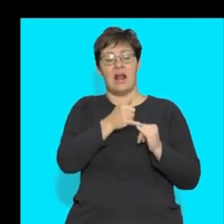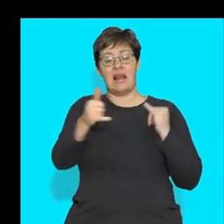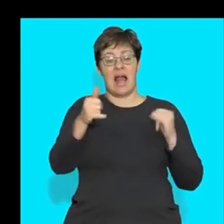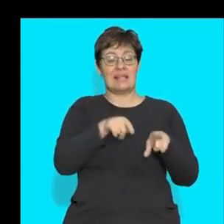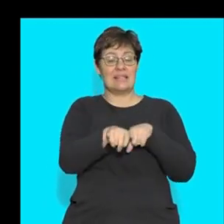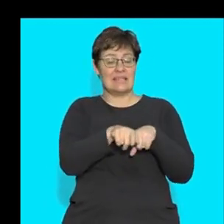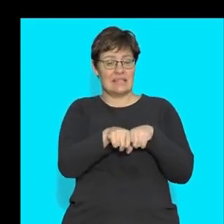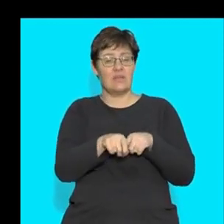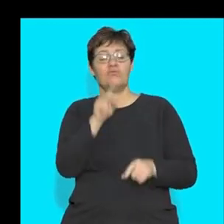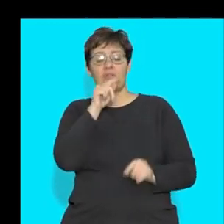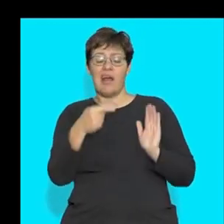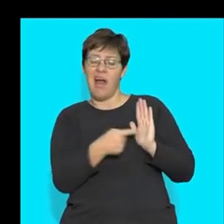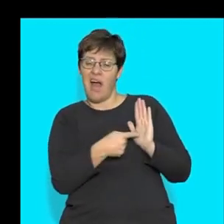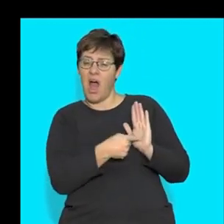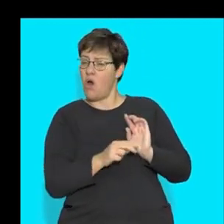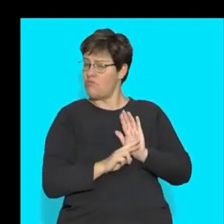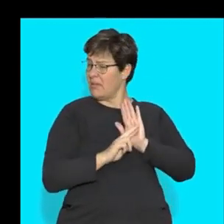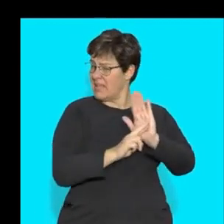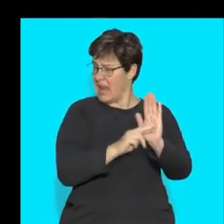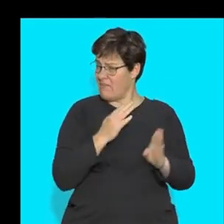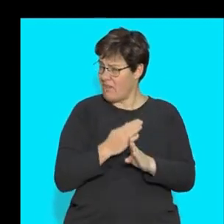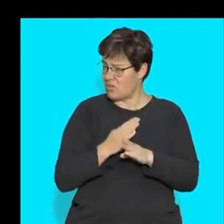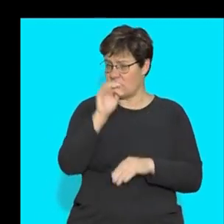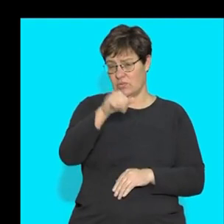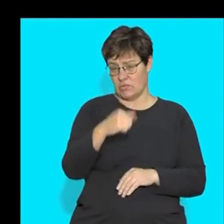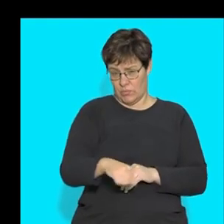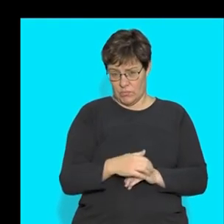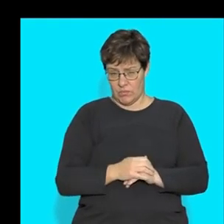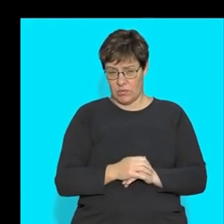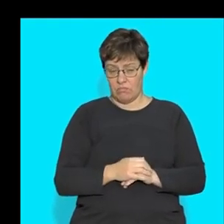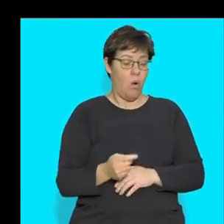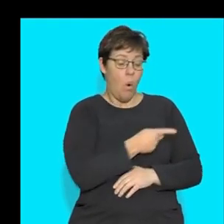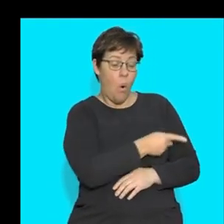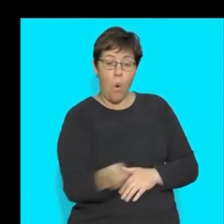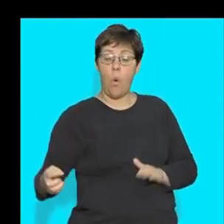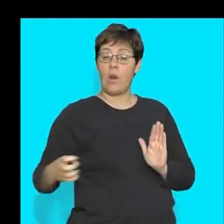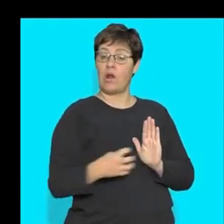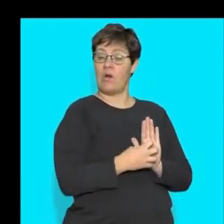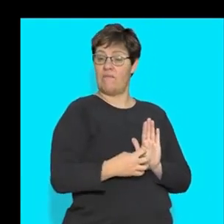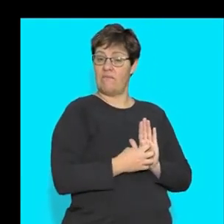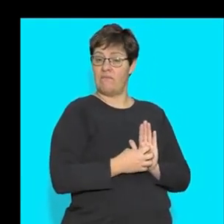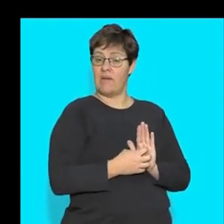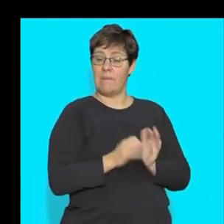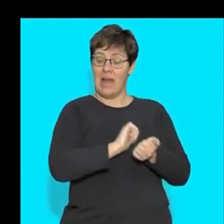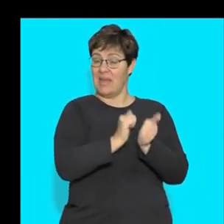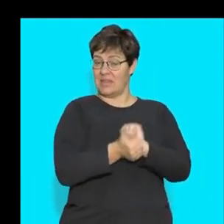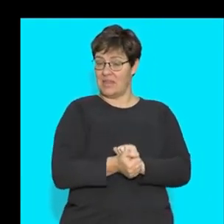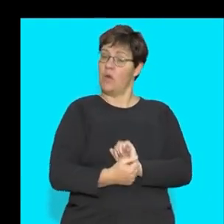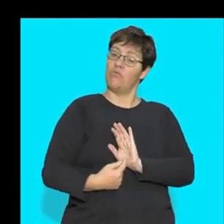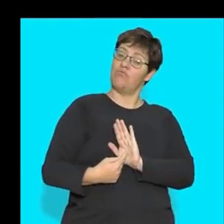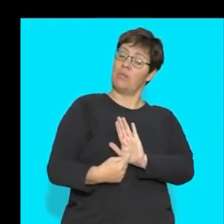whether a graph represents a function, right? So not all graphs that we have in